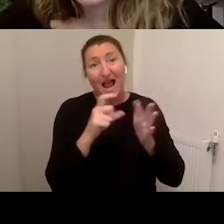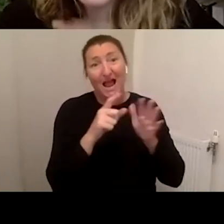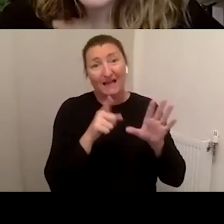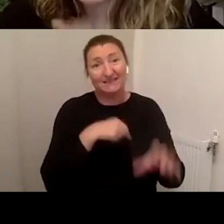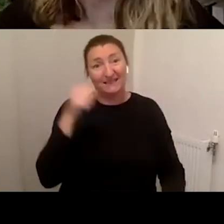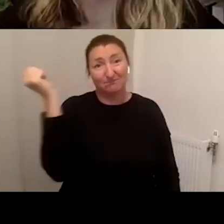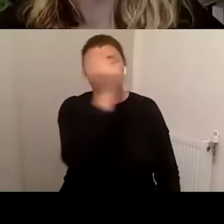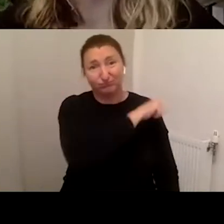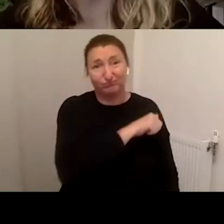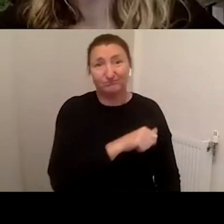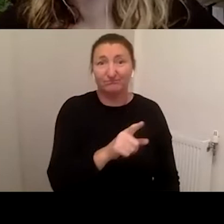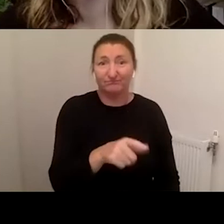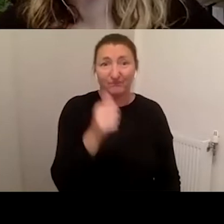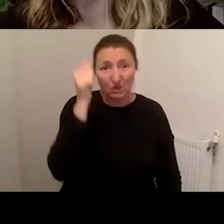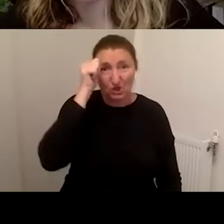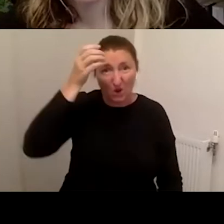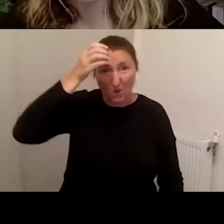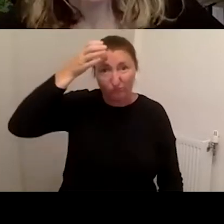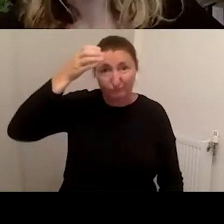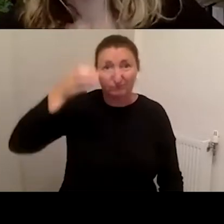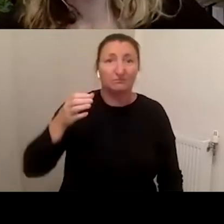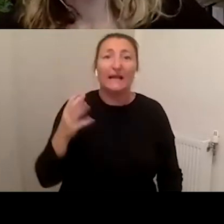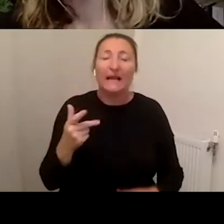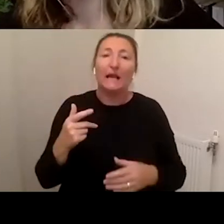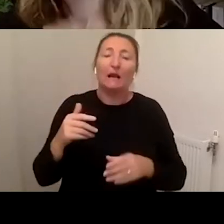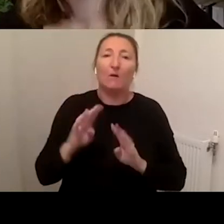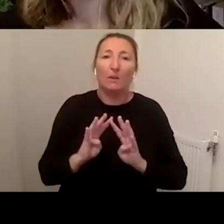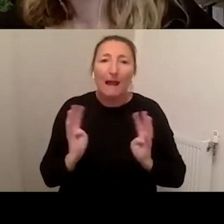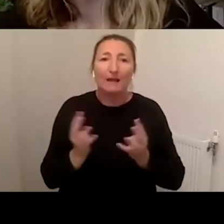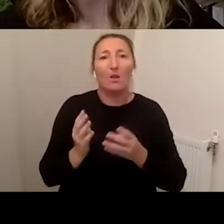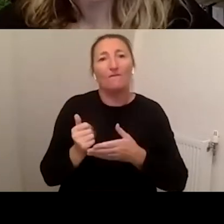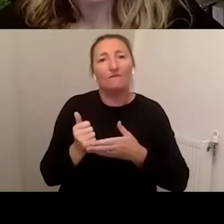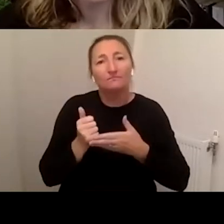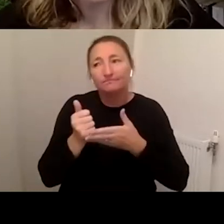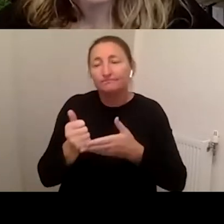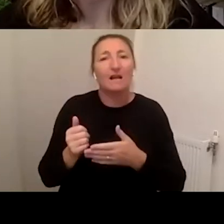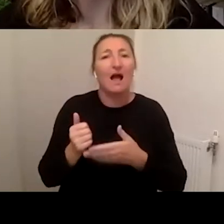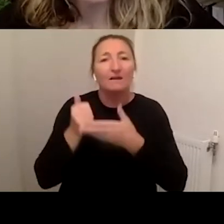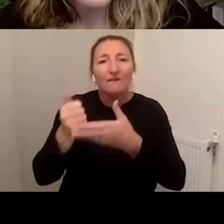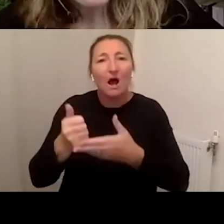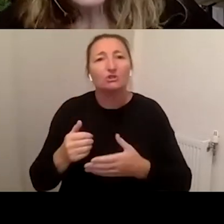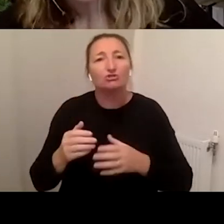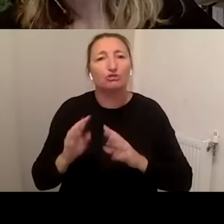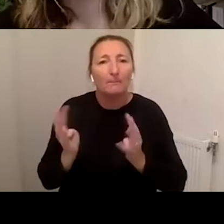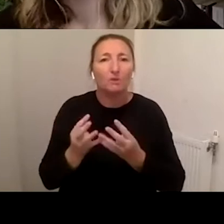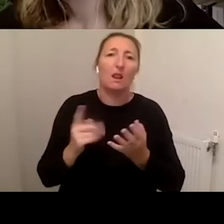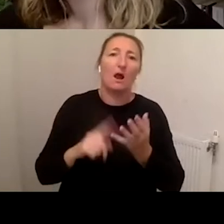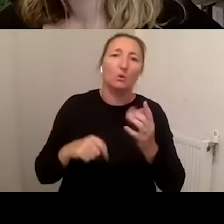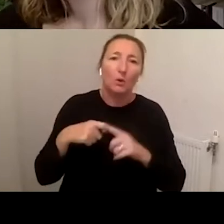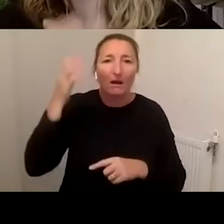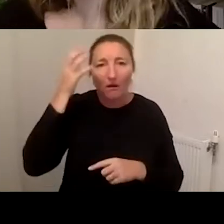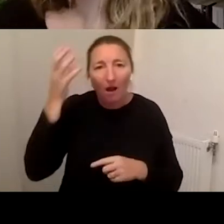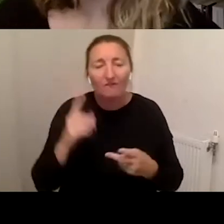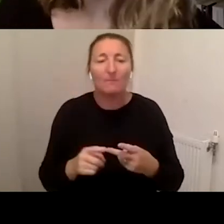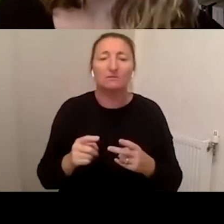advisory bodies. He's definitely a go-to expert for many people, including the European Science Foundation. and the UK government. He's worked on policy committees